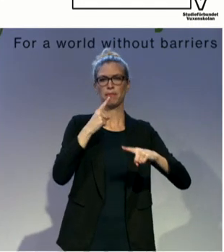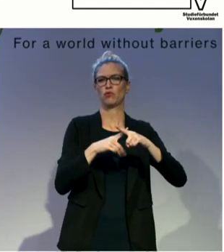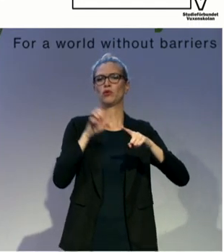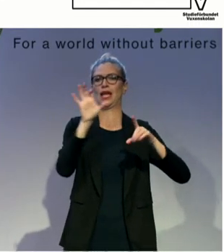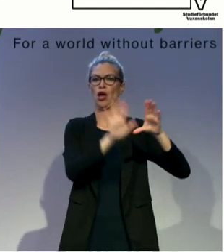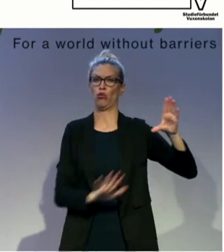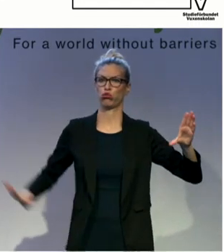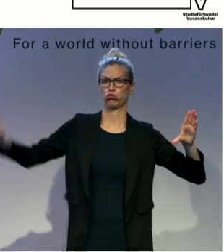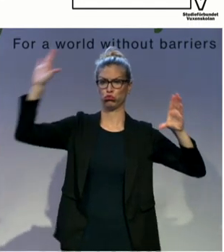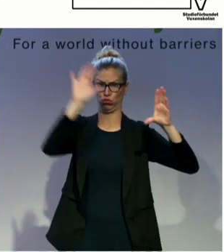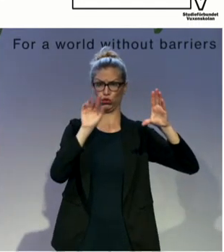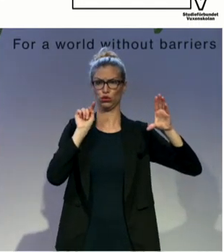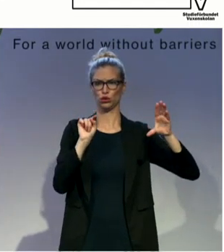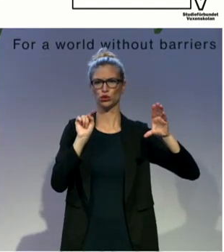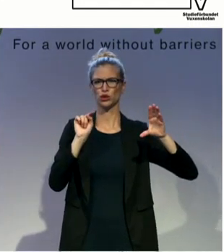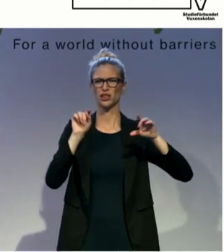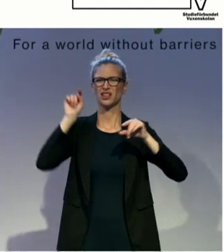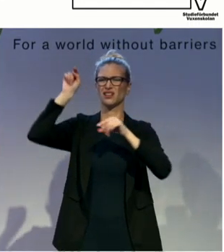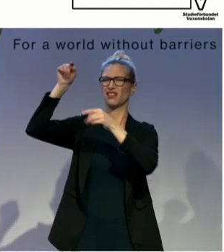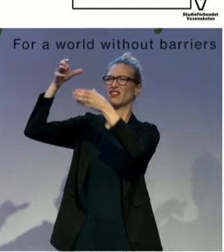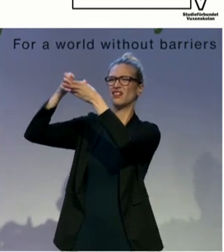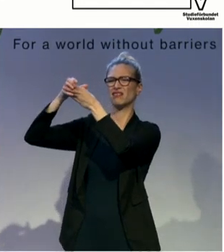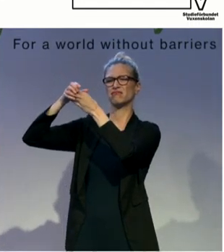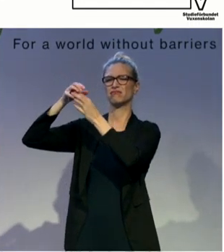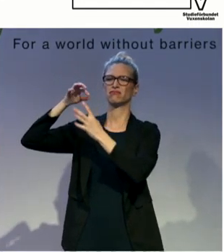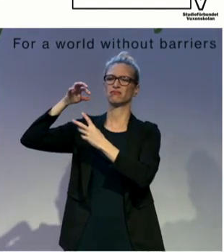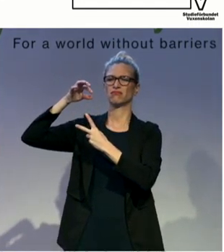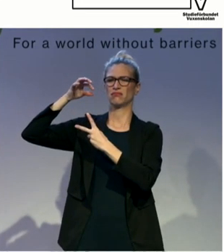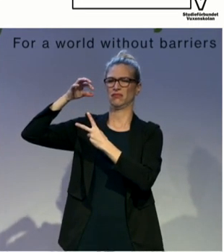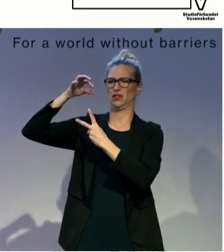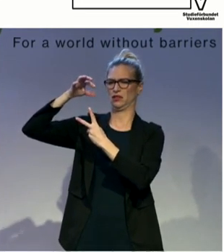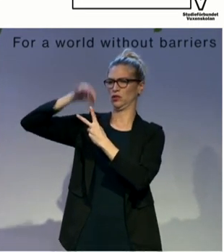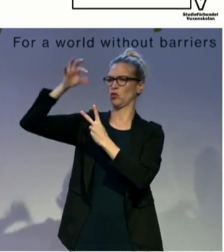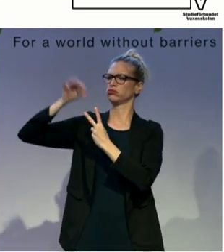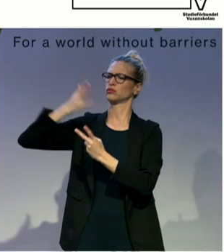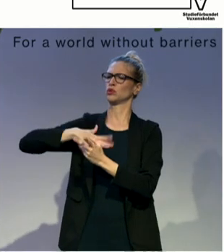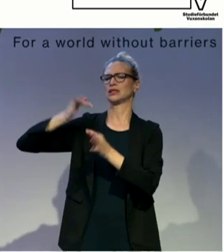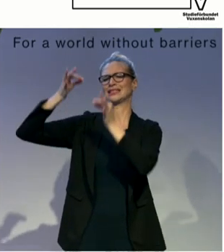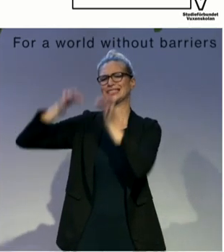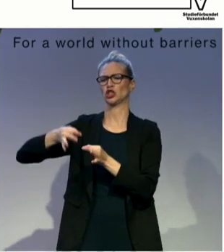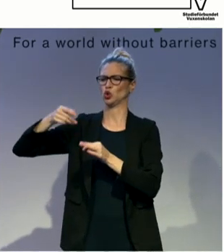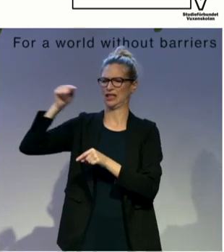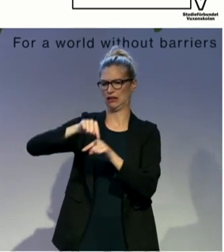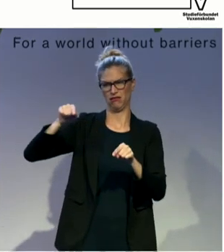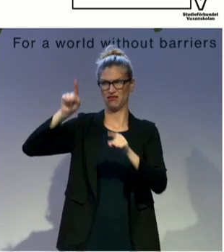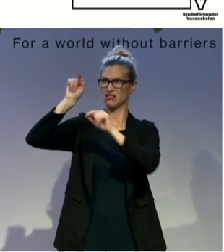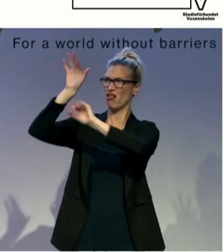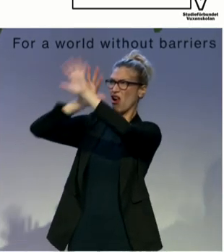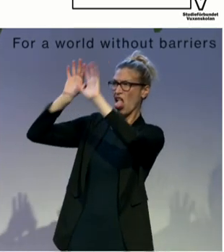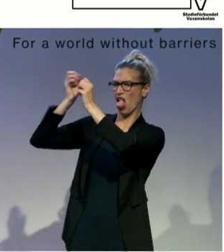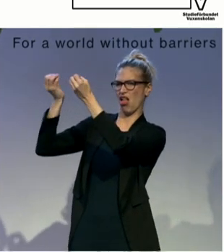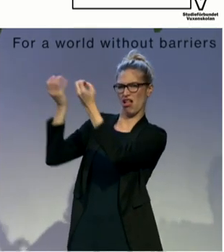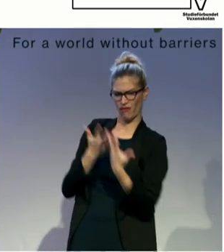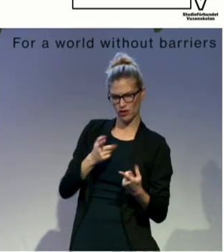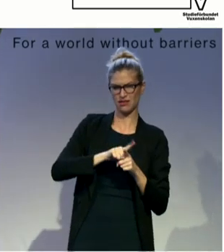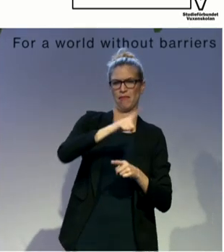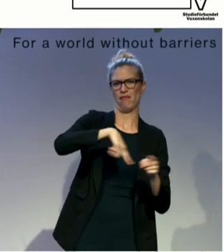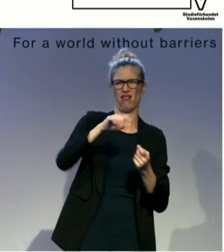questions are decided upon. The leader of a study circle is a facilitator.